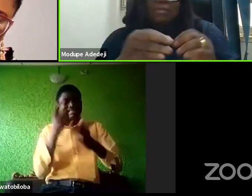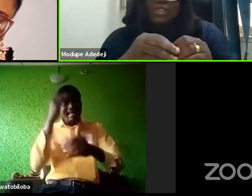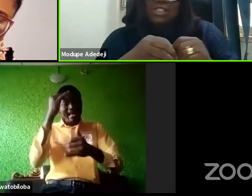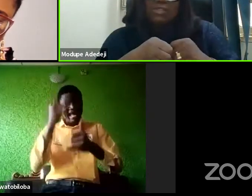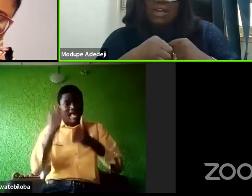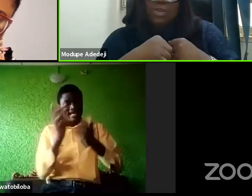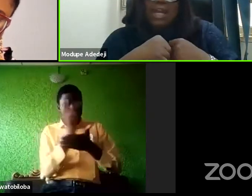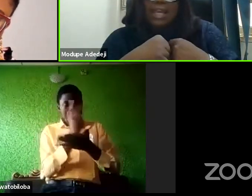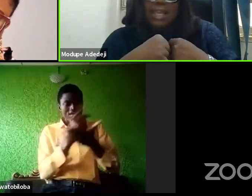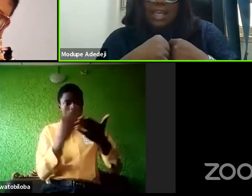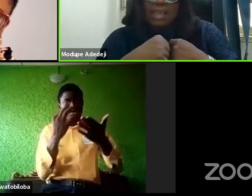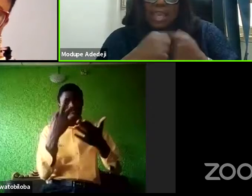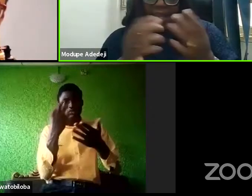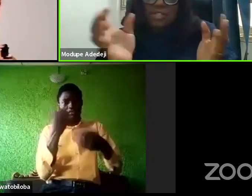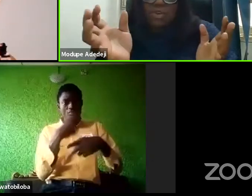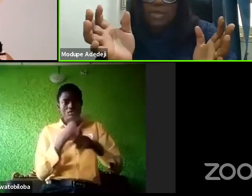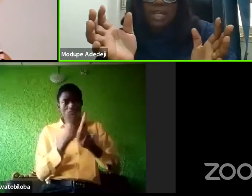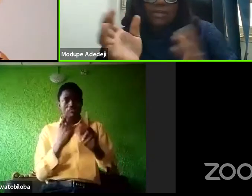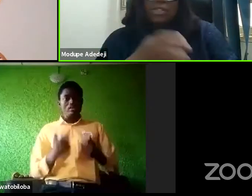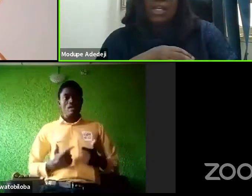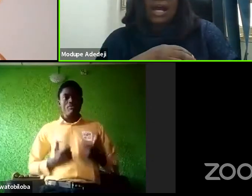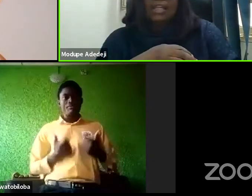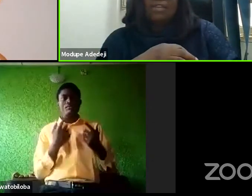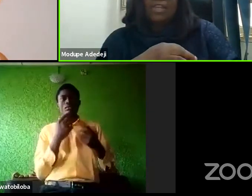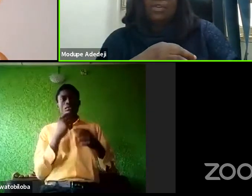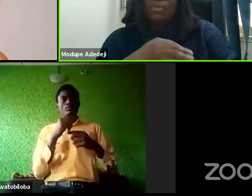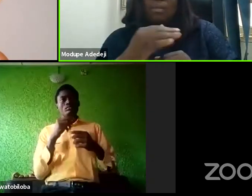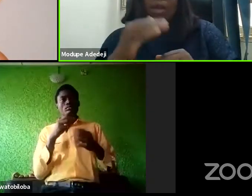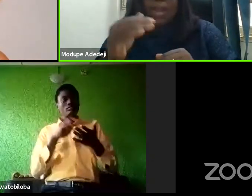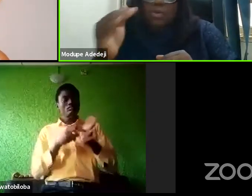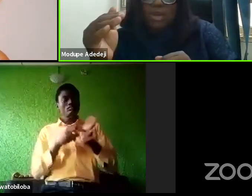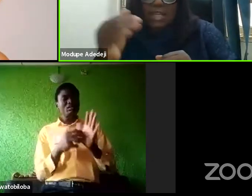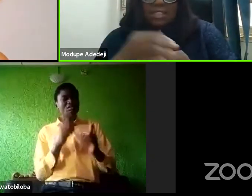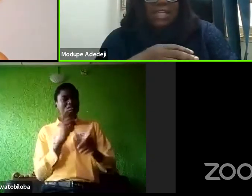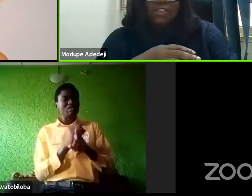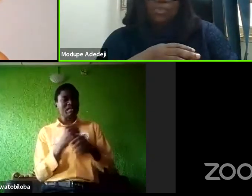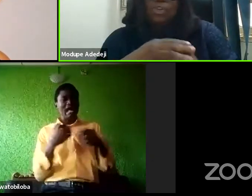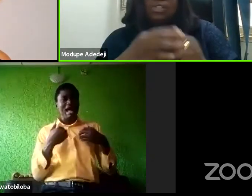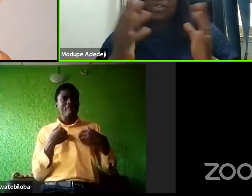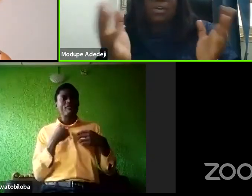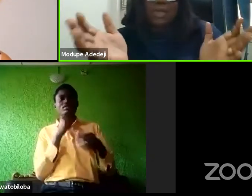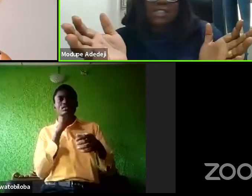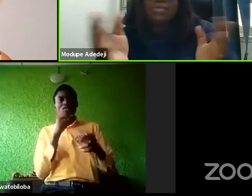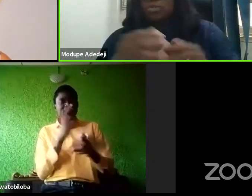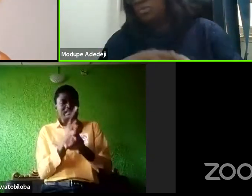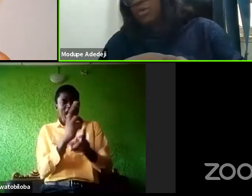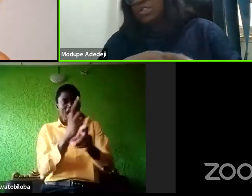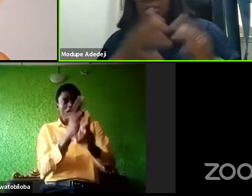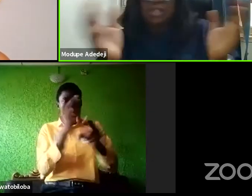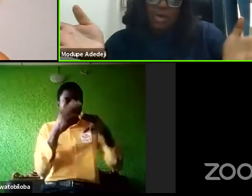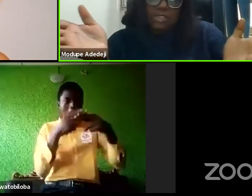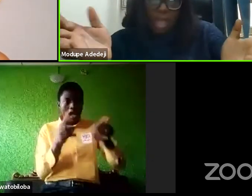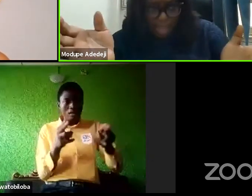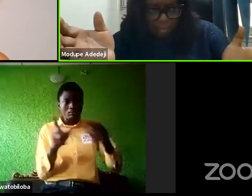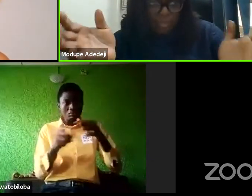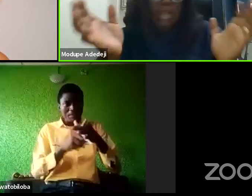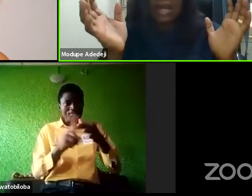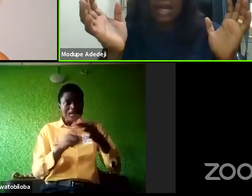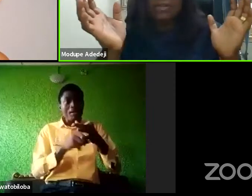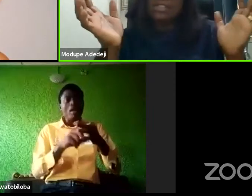is when you start having these irregular eggs coming out. And if they don't come out regularly, then you will not see your menses for 2 months, 3